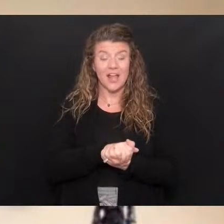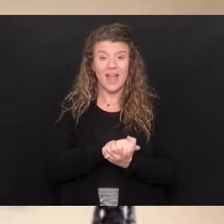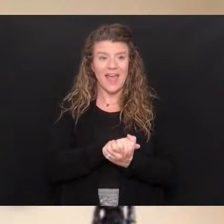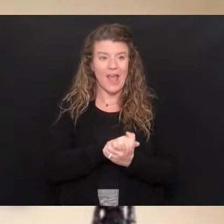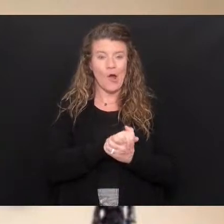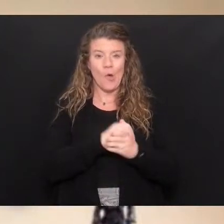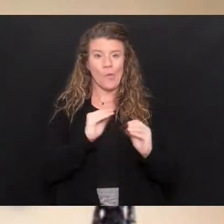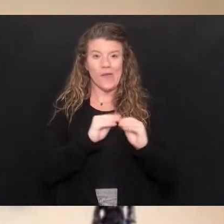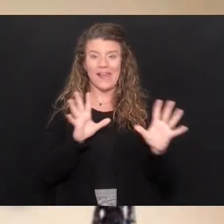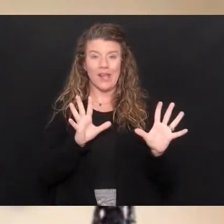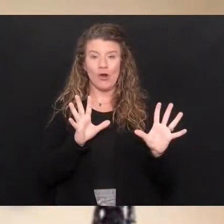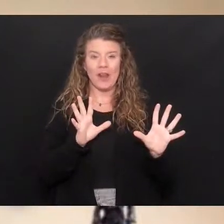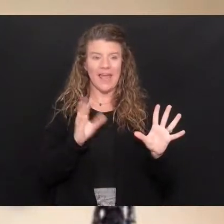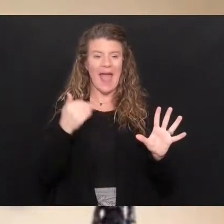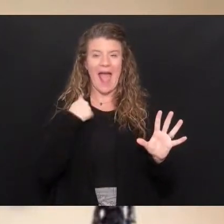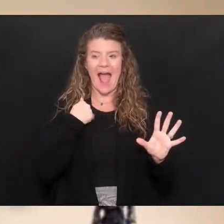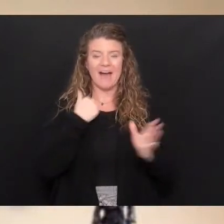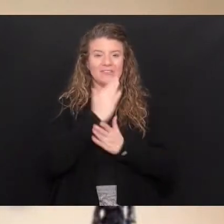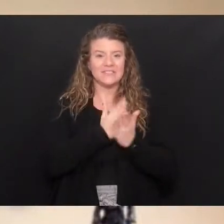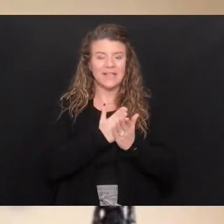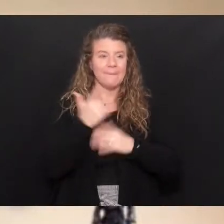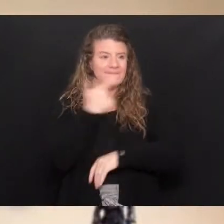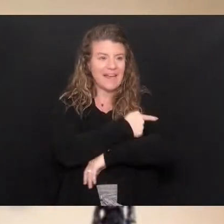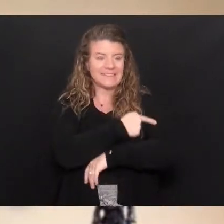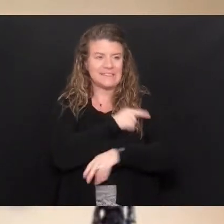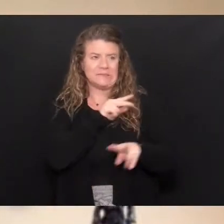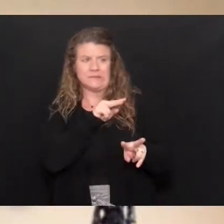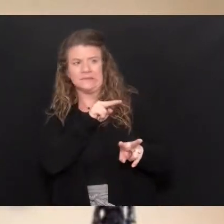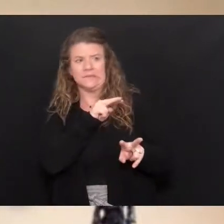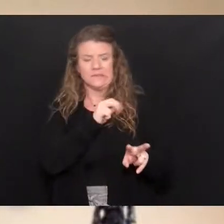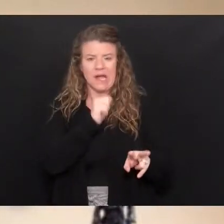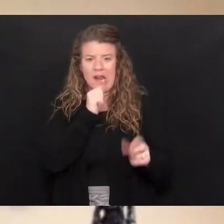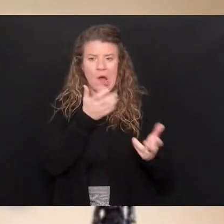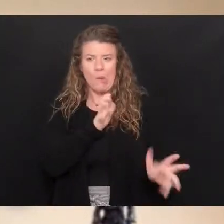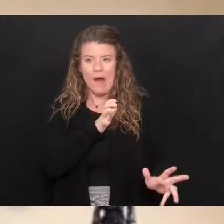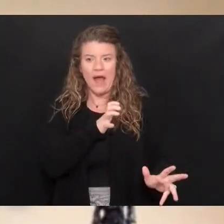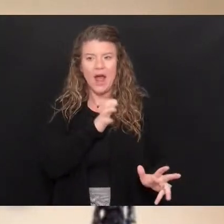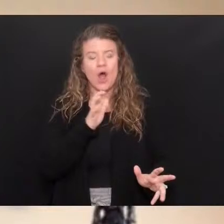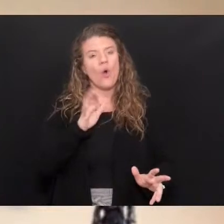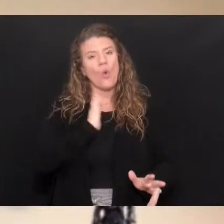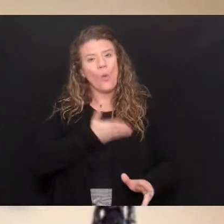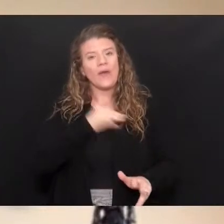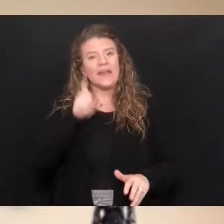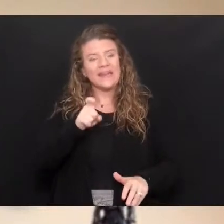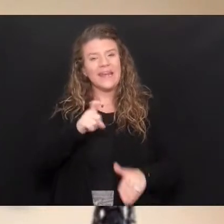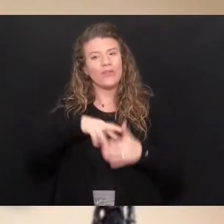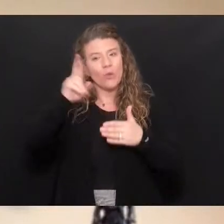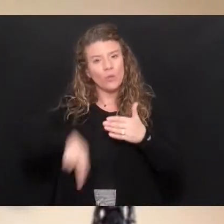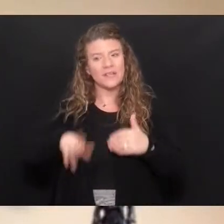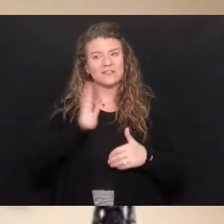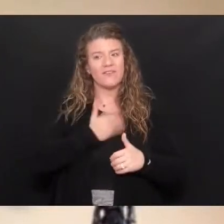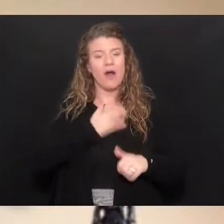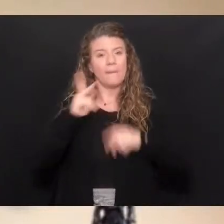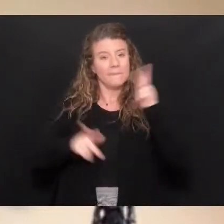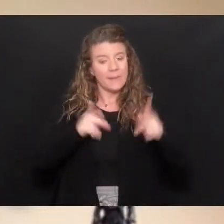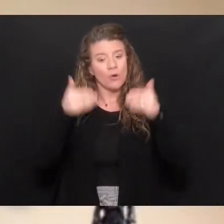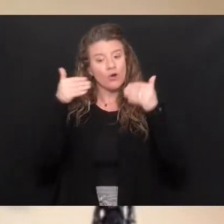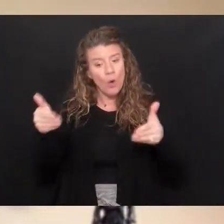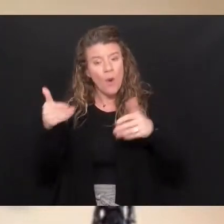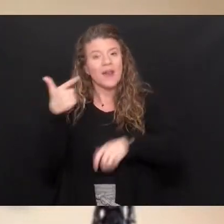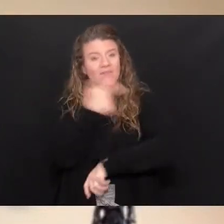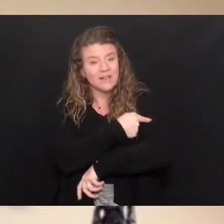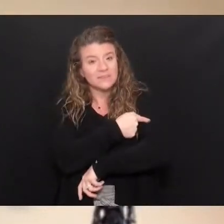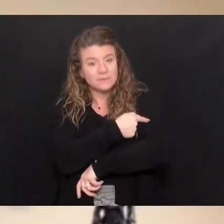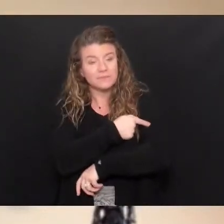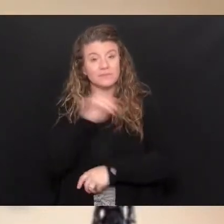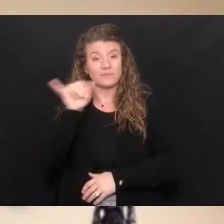a vaccine hesitancy point that we've got to get the rest of our fellow West Virginians past. And as the